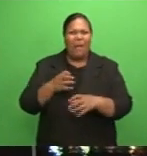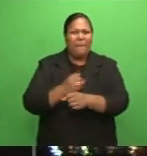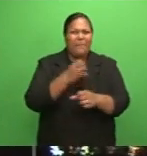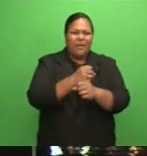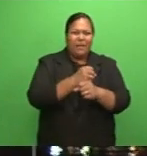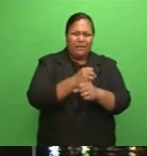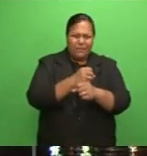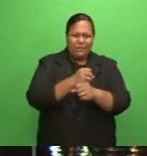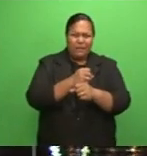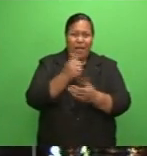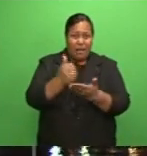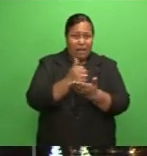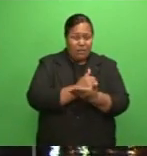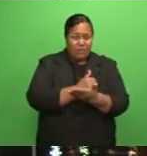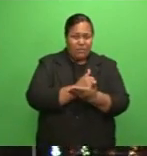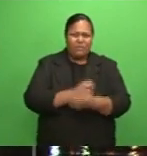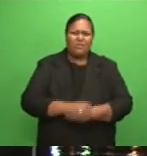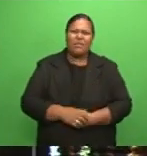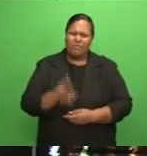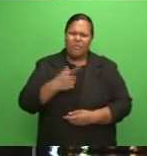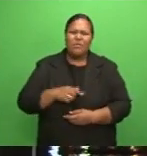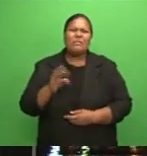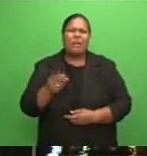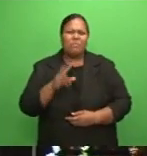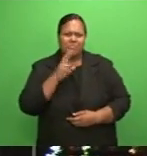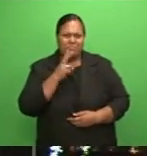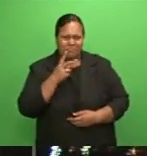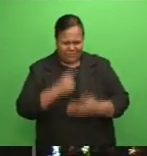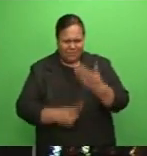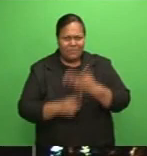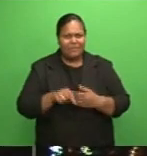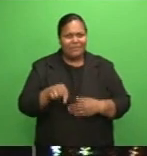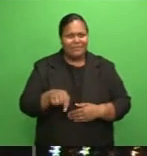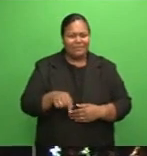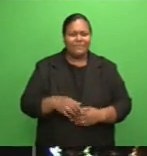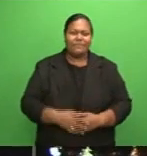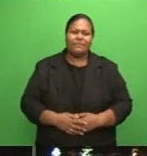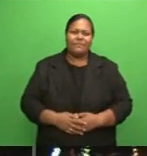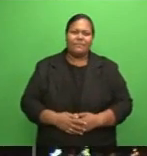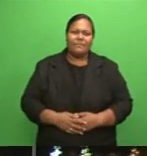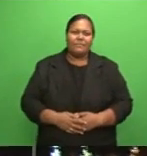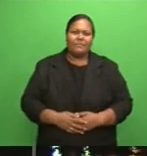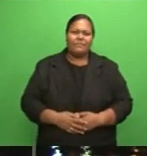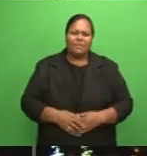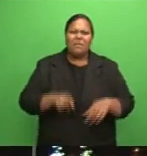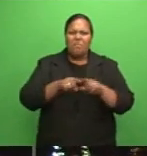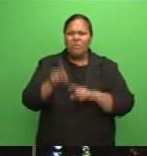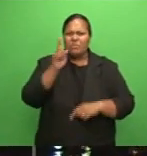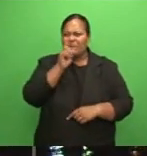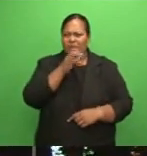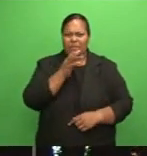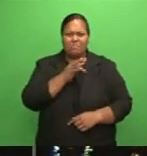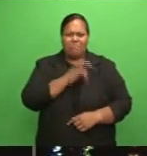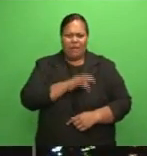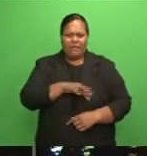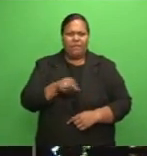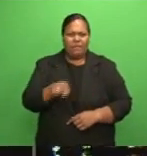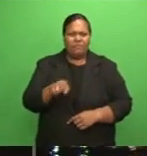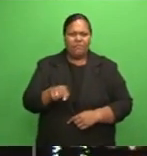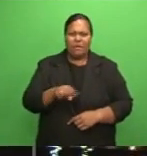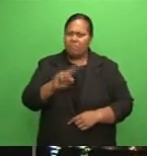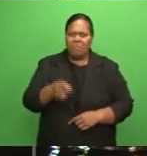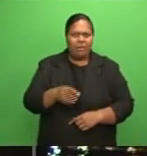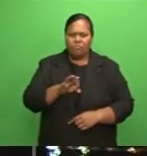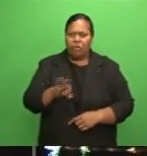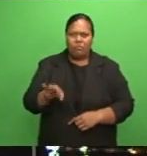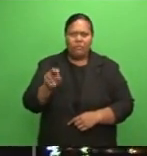there have been reports of fraudulent acts, with reports indicating many undeserving people are benefiting from the social welfare